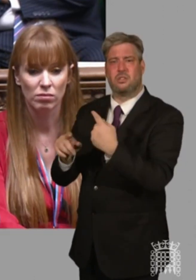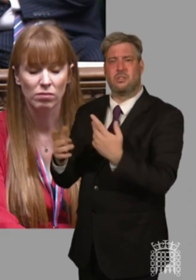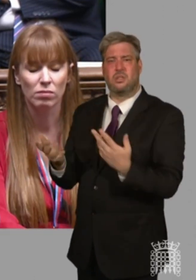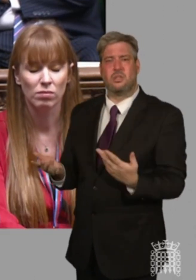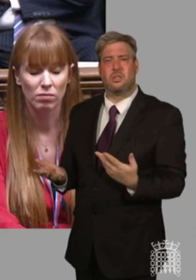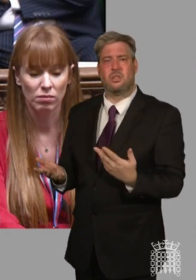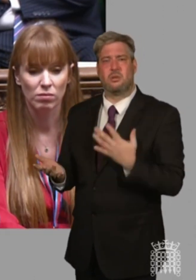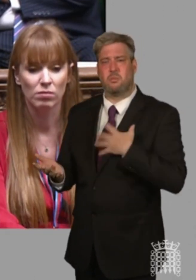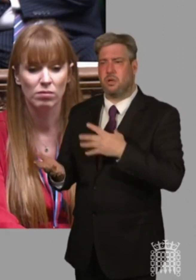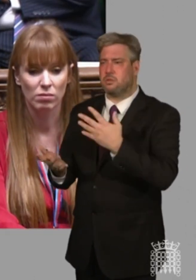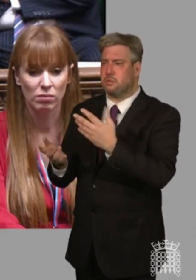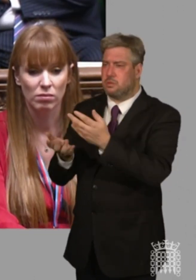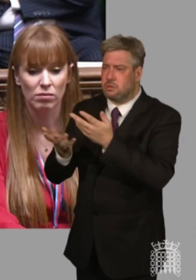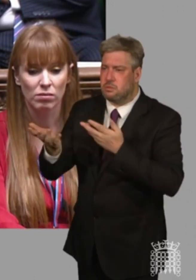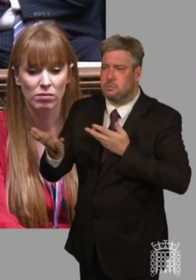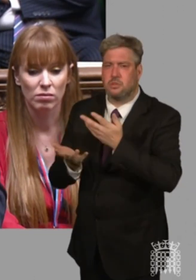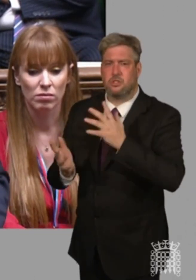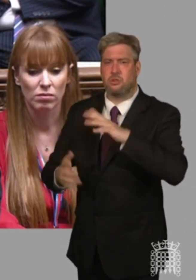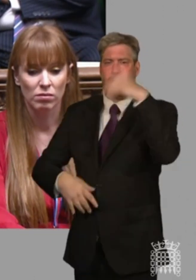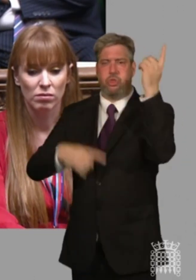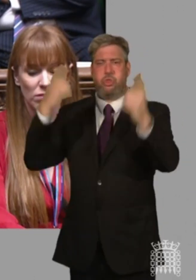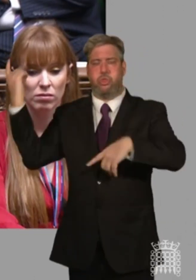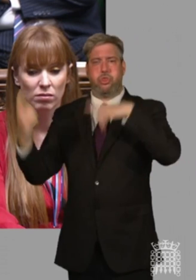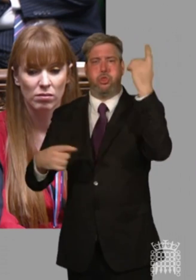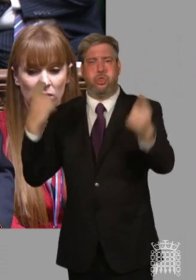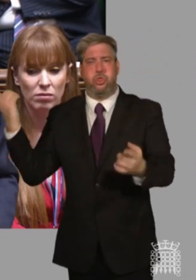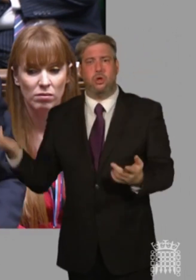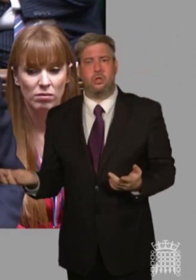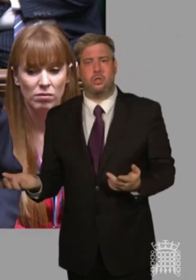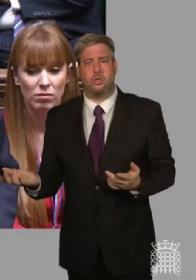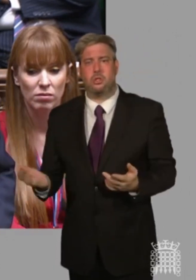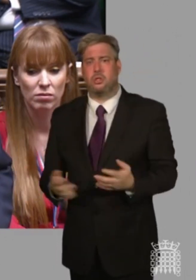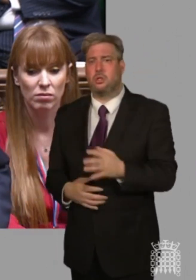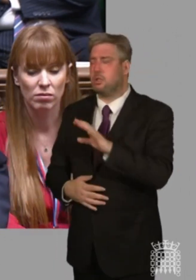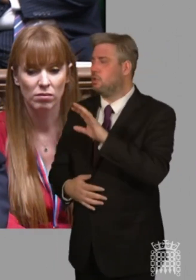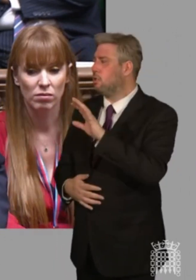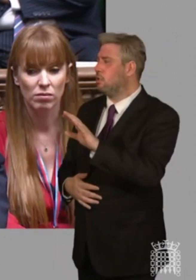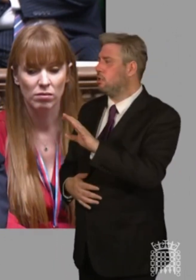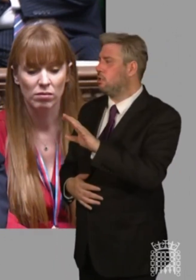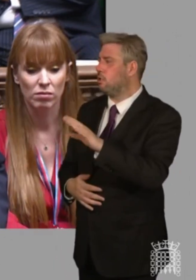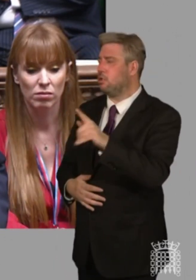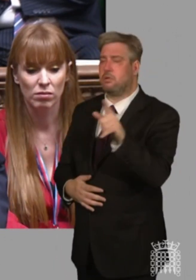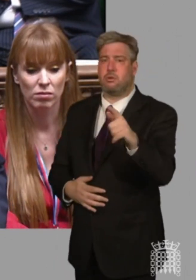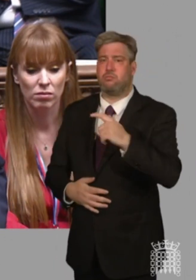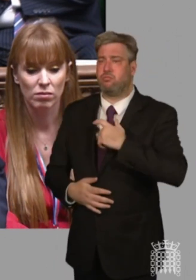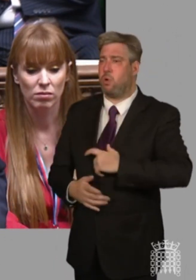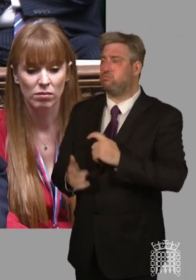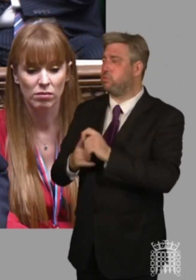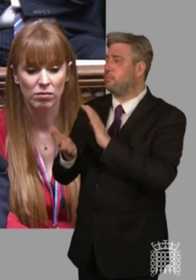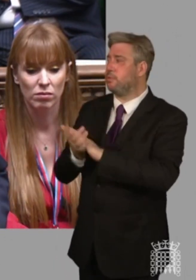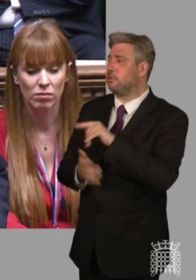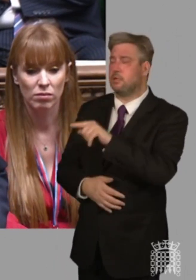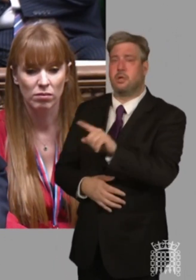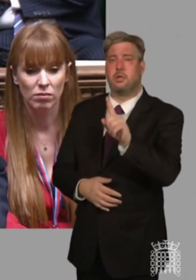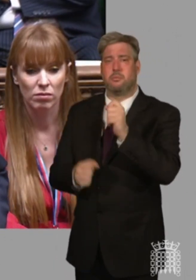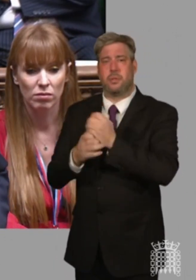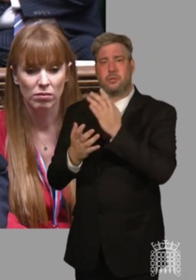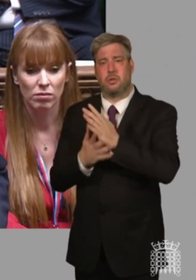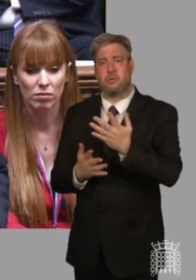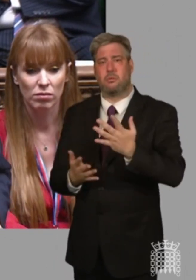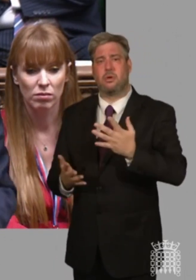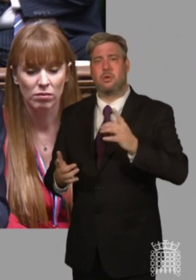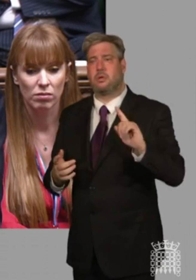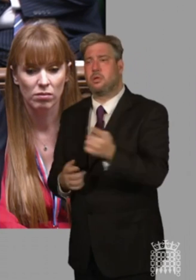It's a shame the Prime Minister doesn't share that. I welcome the fact that he's finally admitted that he's failed on waiting lists in